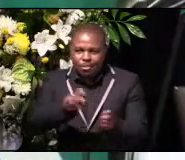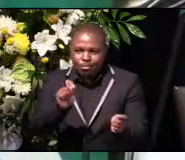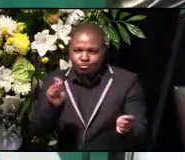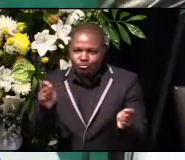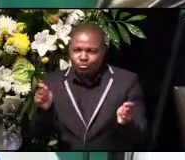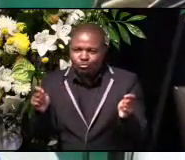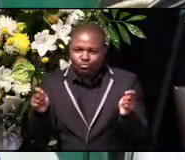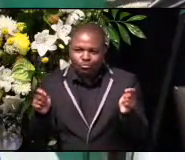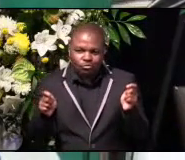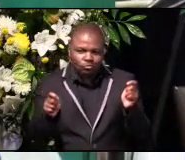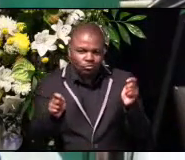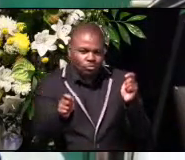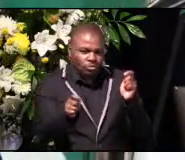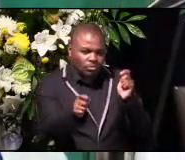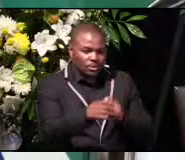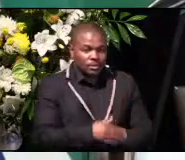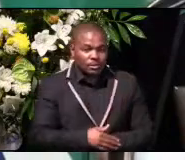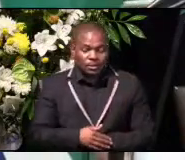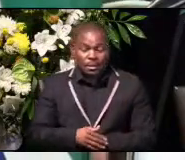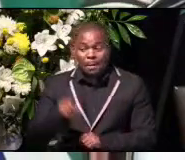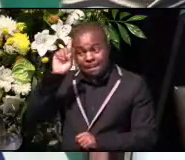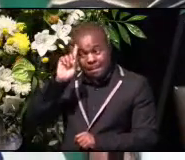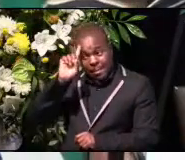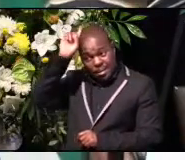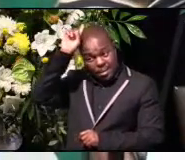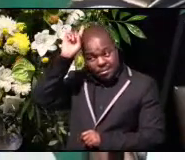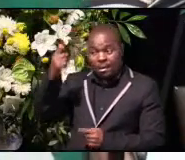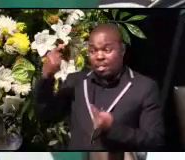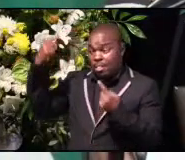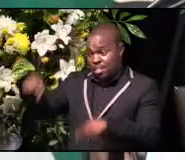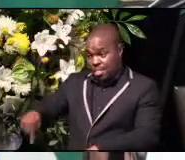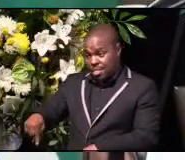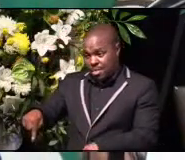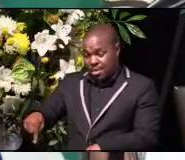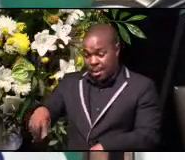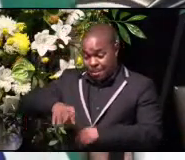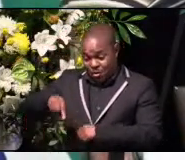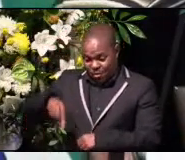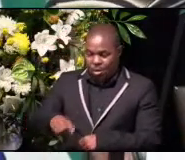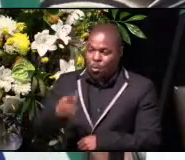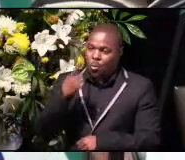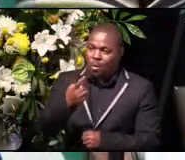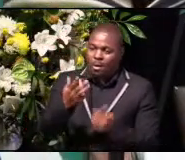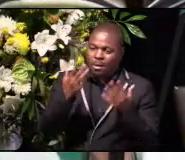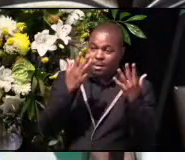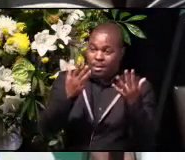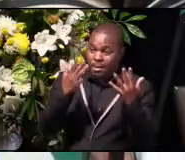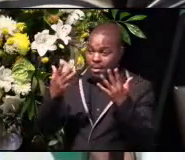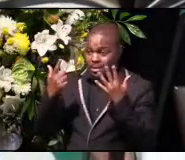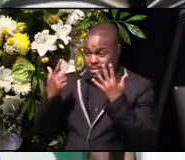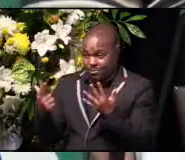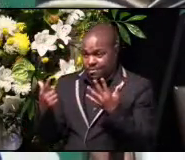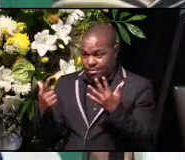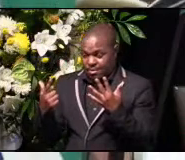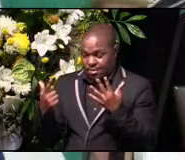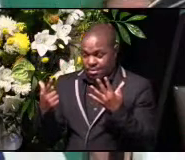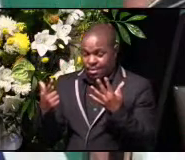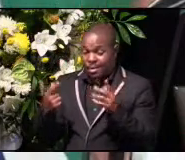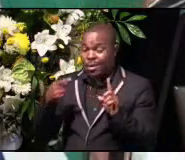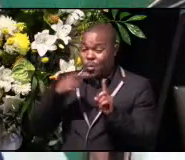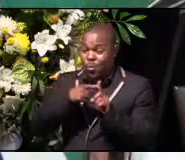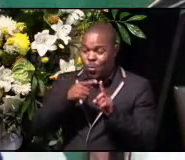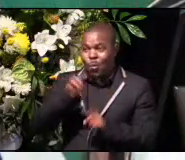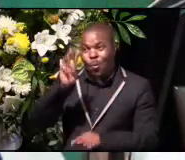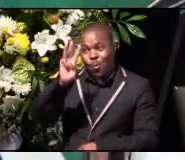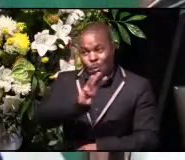when Madiba in this province in 1997 warned of